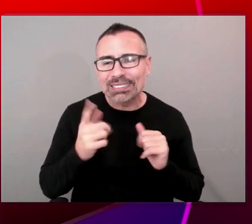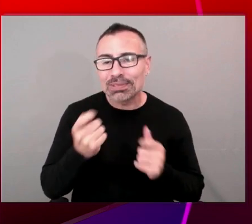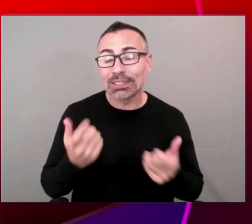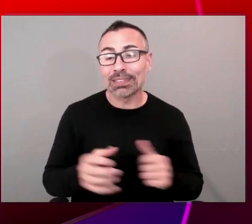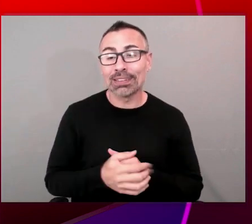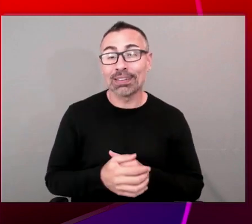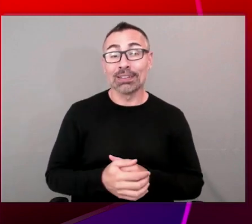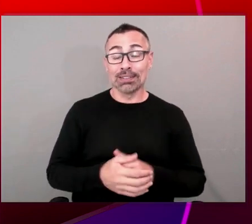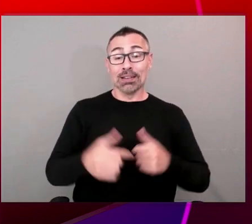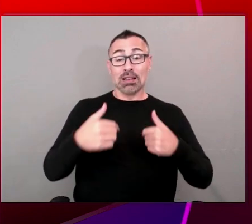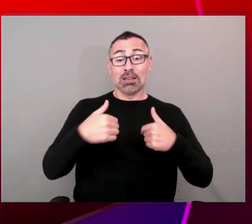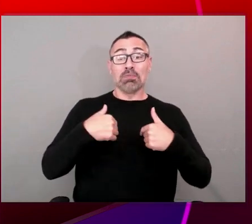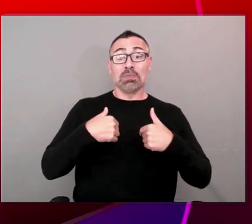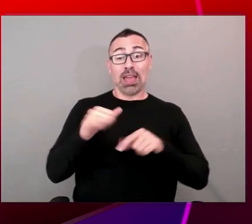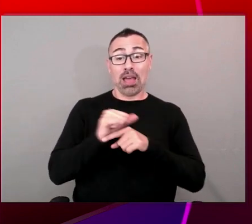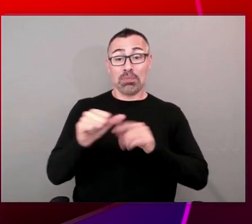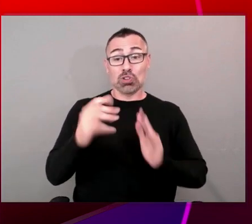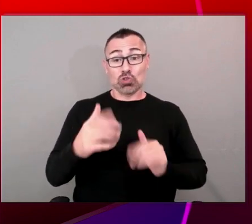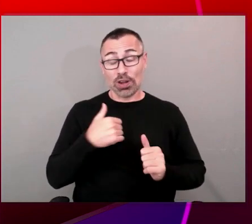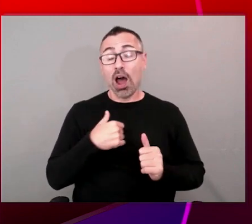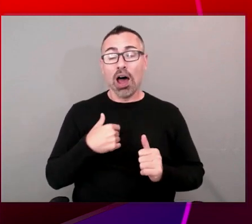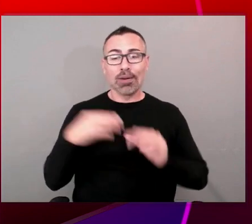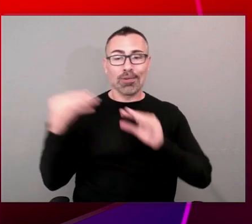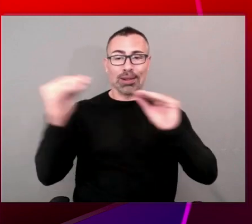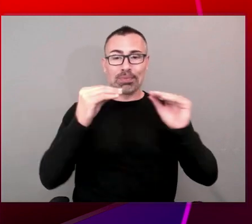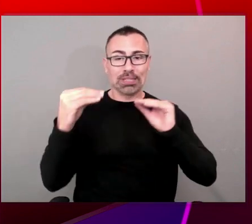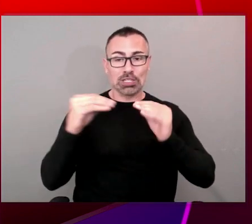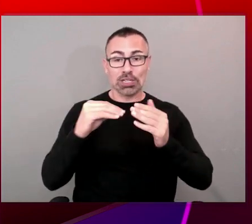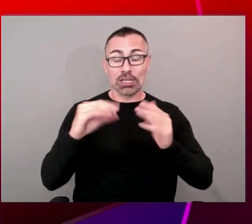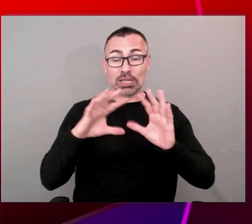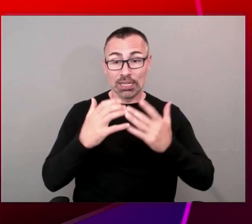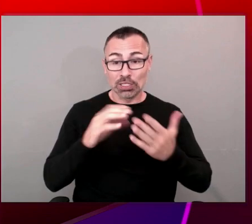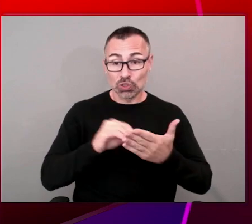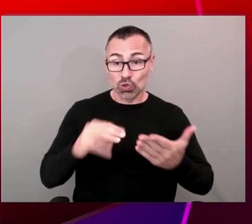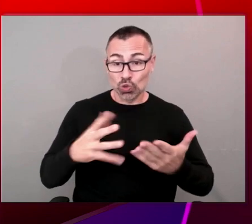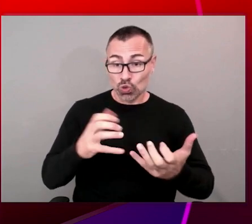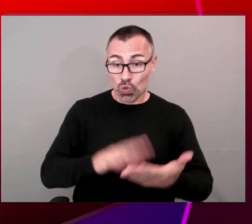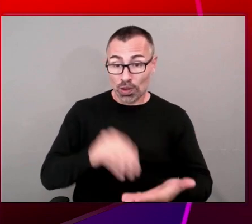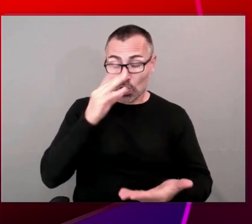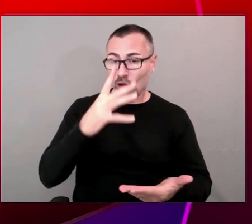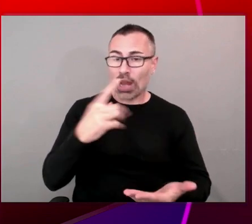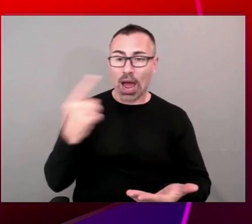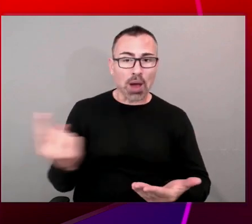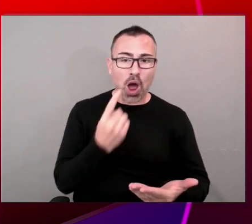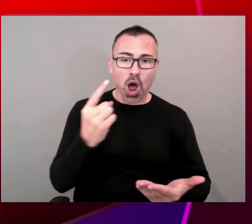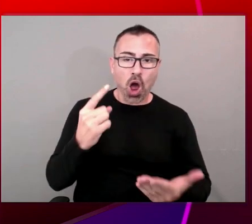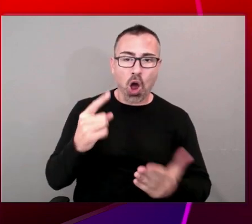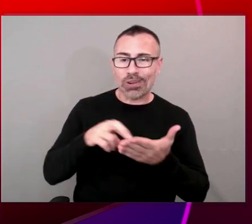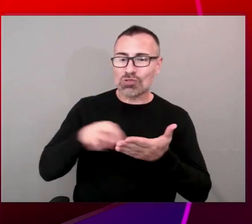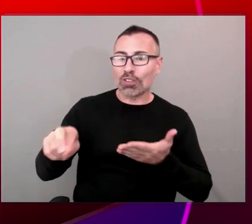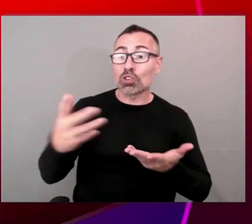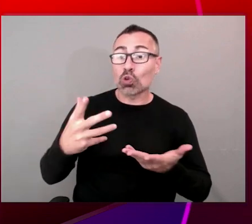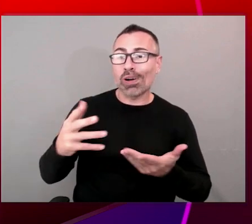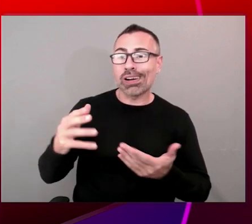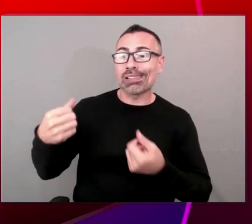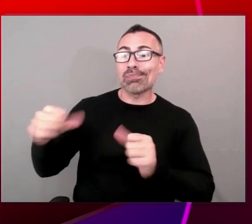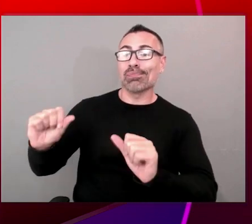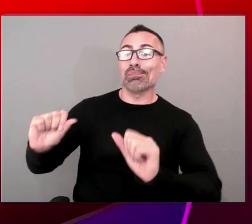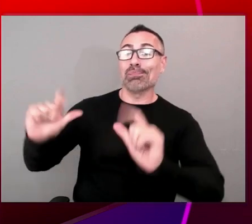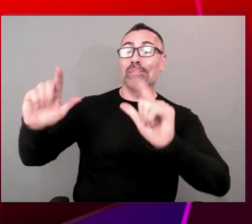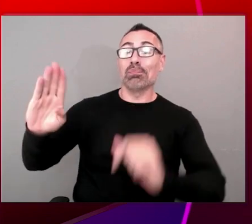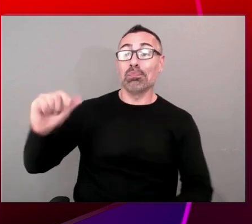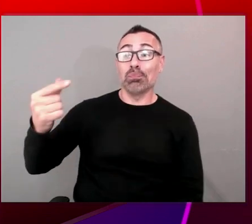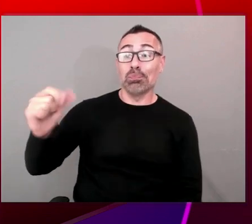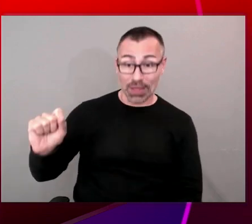trainer, and when I'm teaching classes to students who want to learn, I reference blogs all the time. And I reference several Hero blogs almost